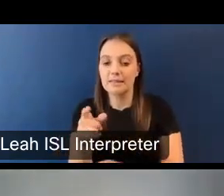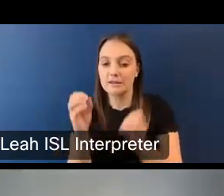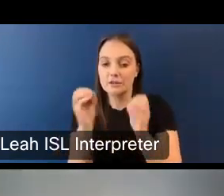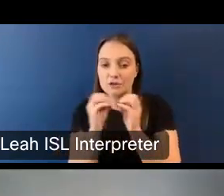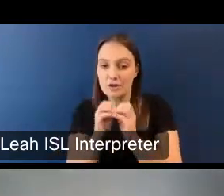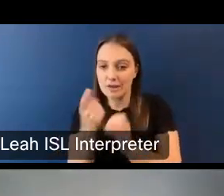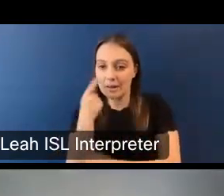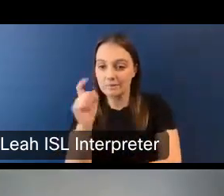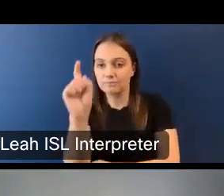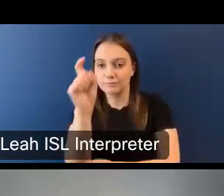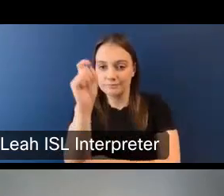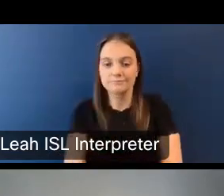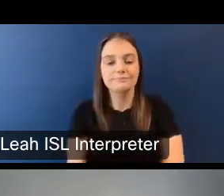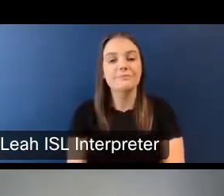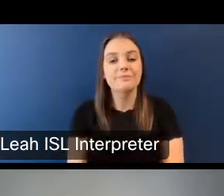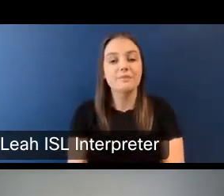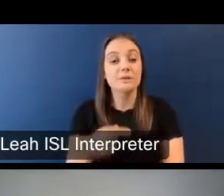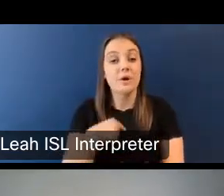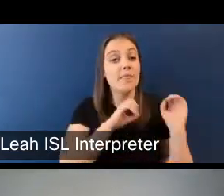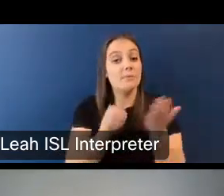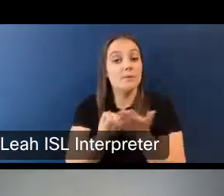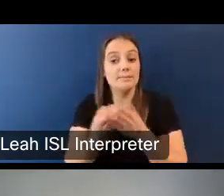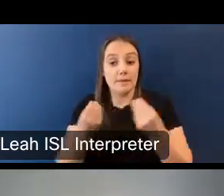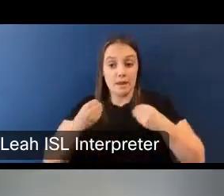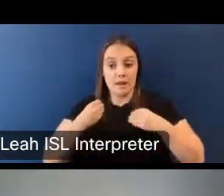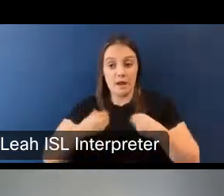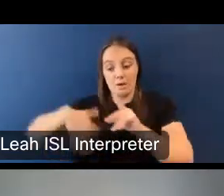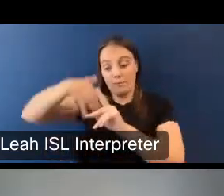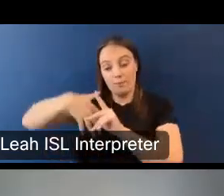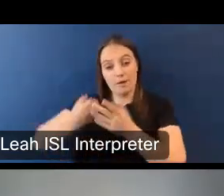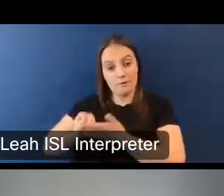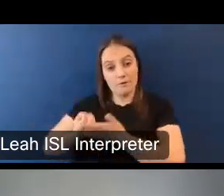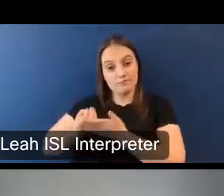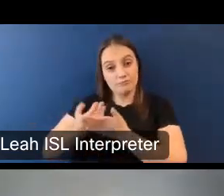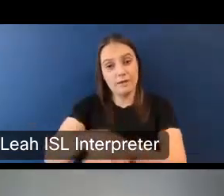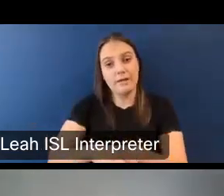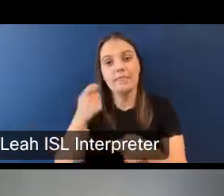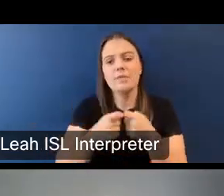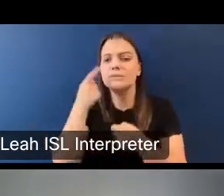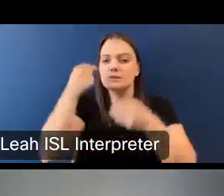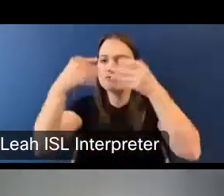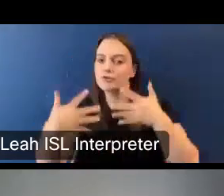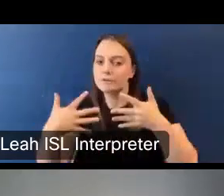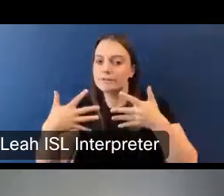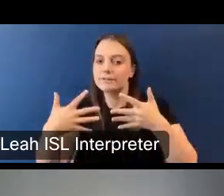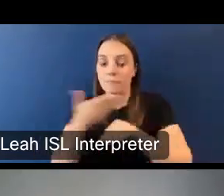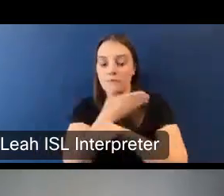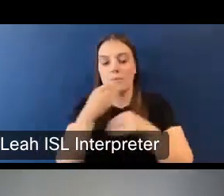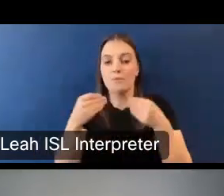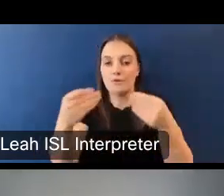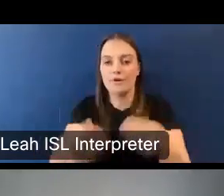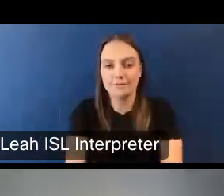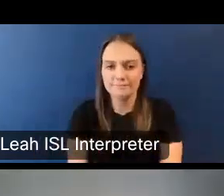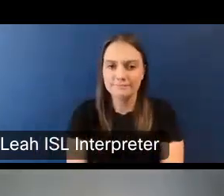our introduction to it now, and then we might look at the results before we move on to the next slide. So I think it